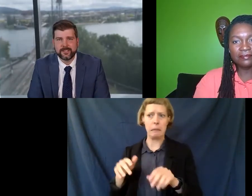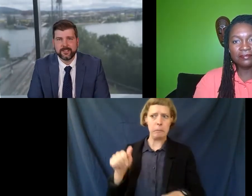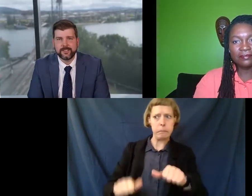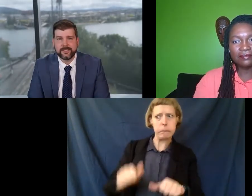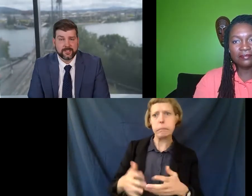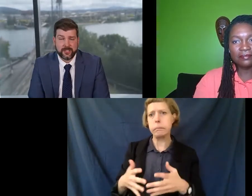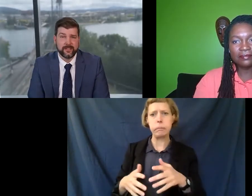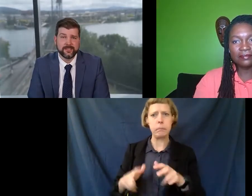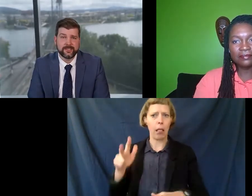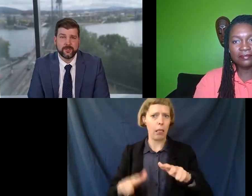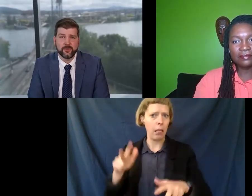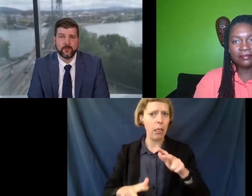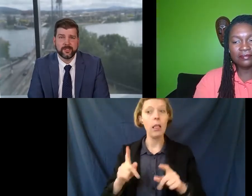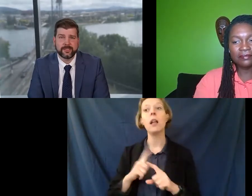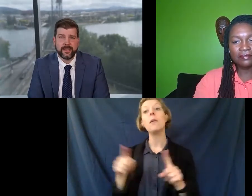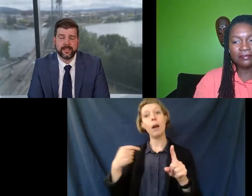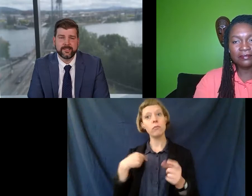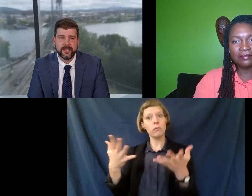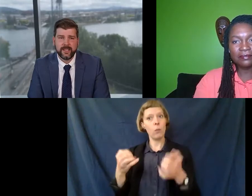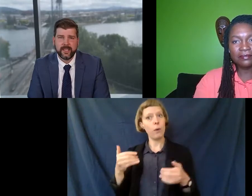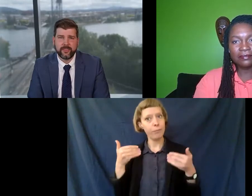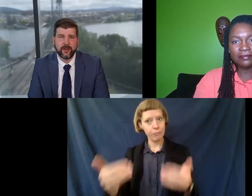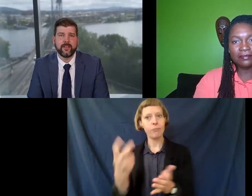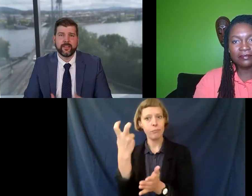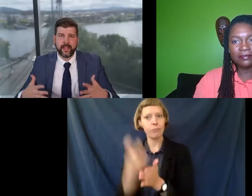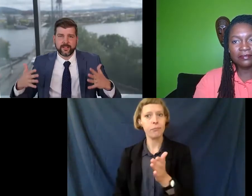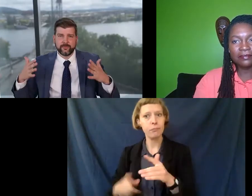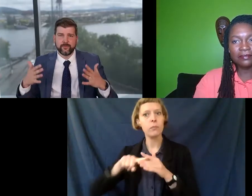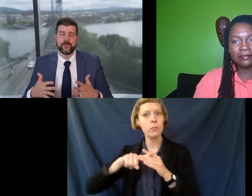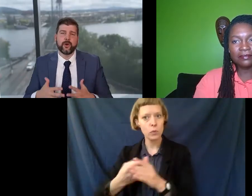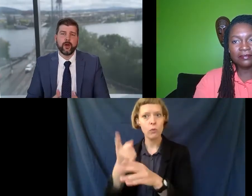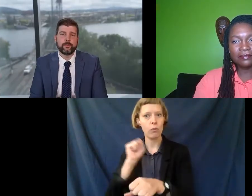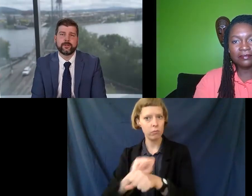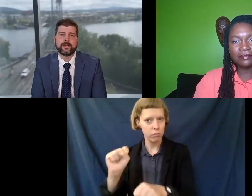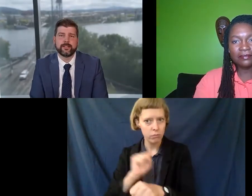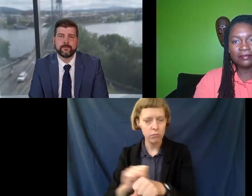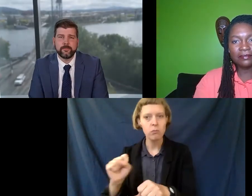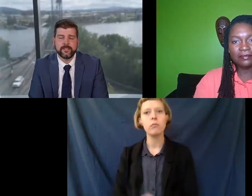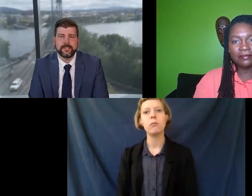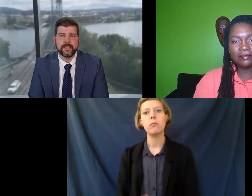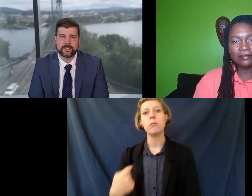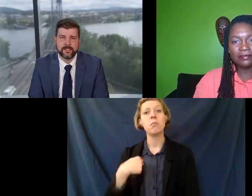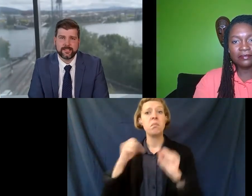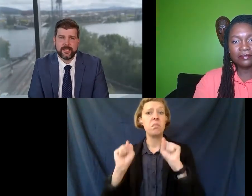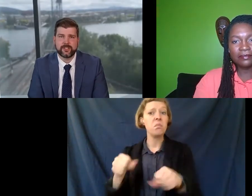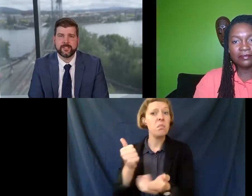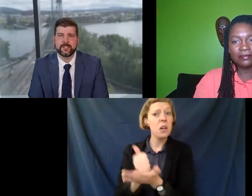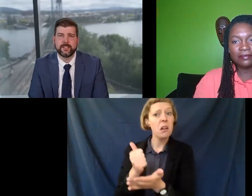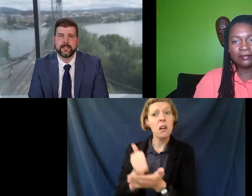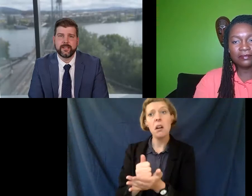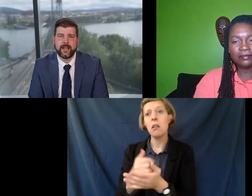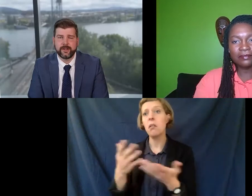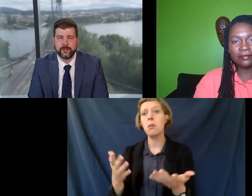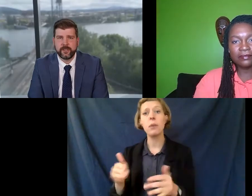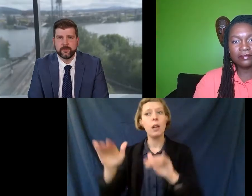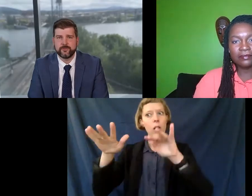there and to start and to do the work and thought that I could, you know, help maybe de-escalate tensions